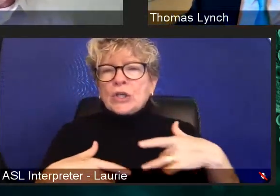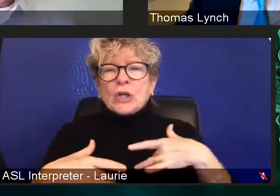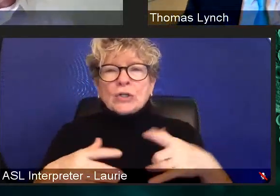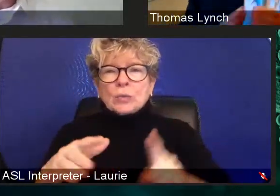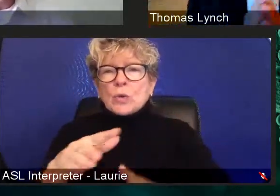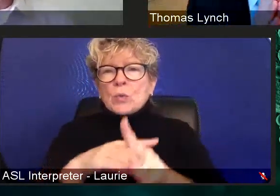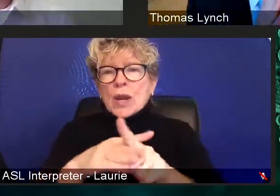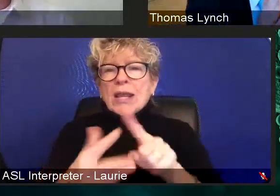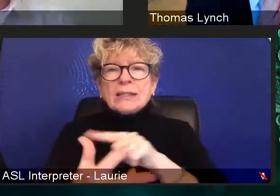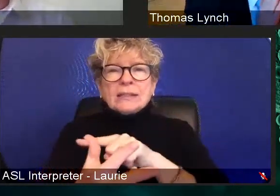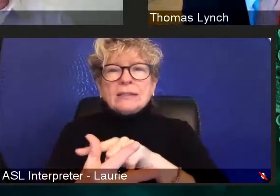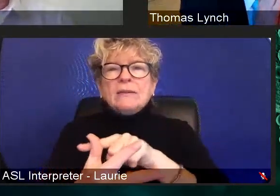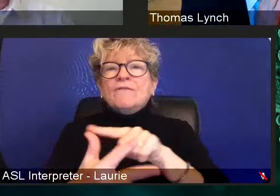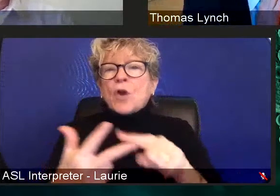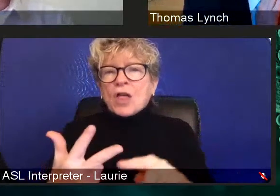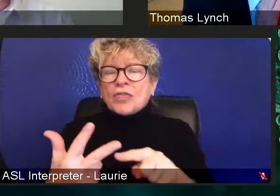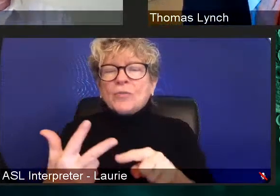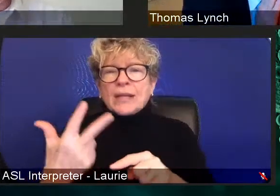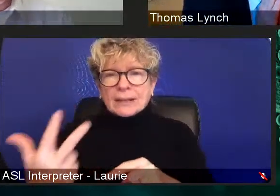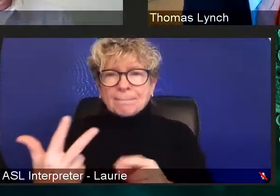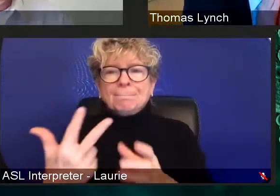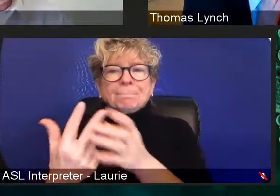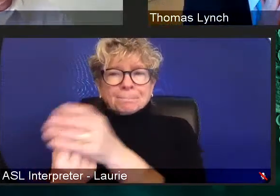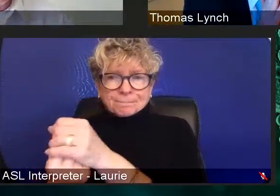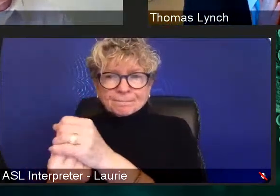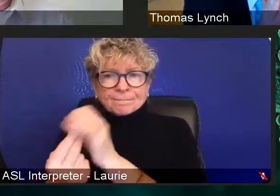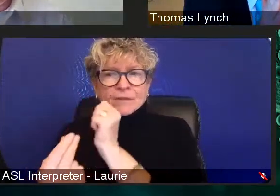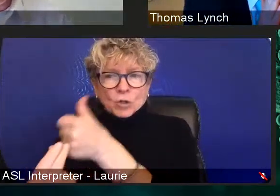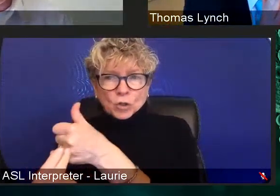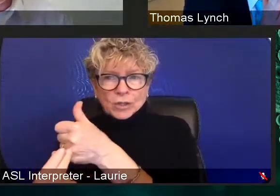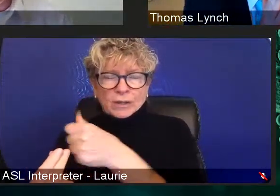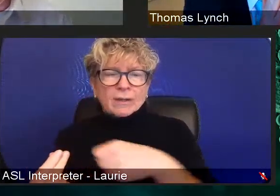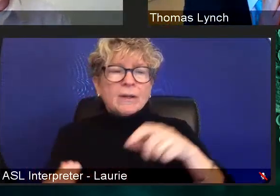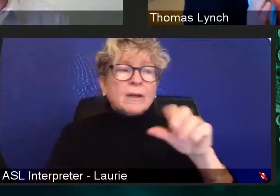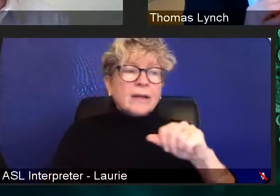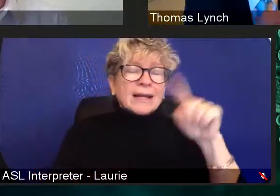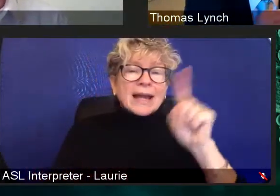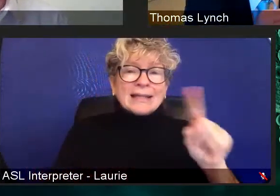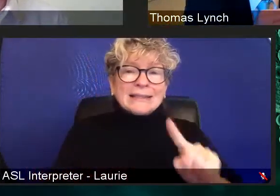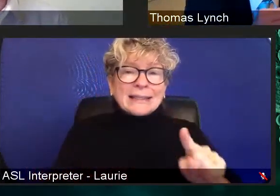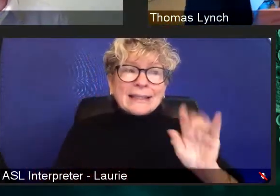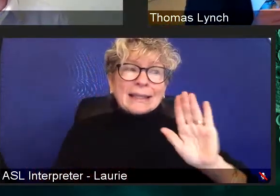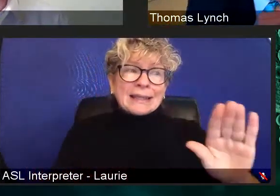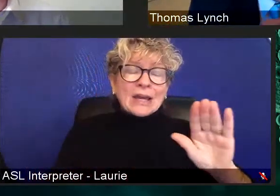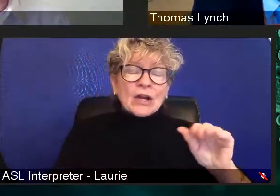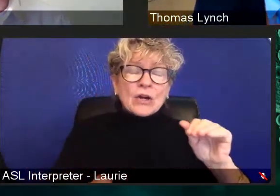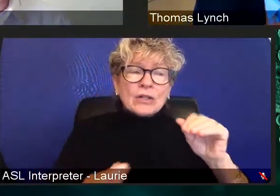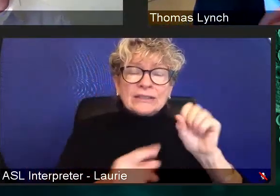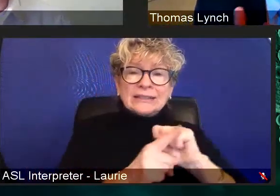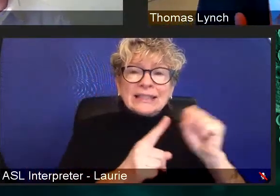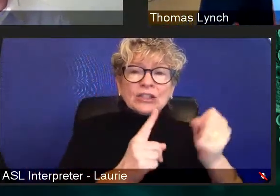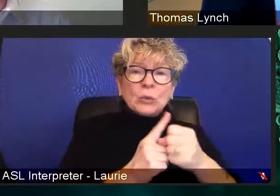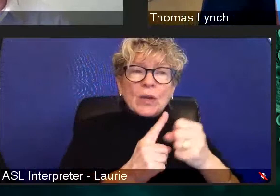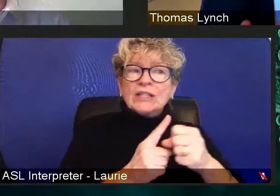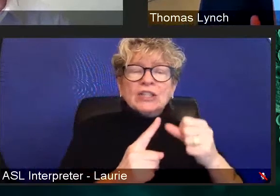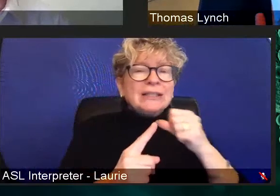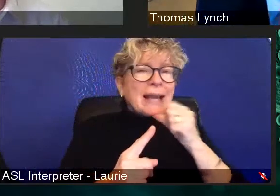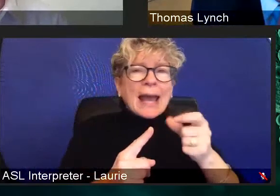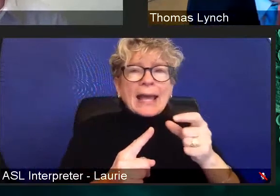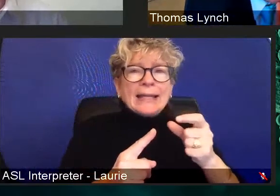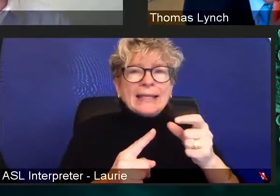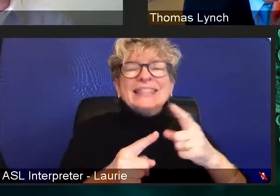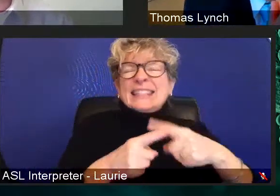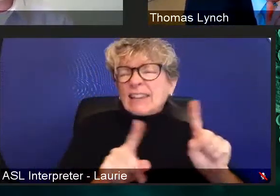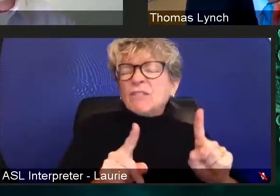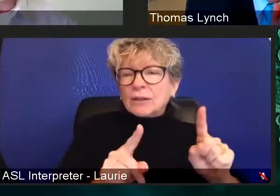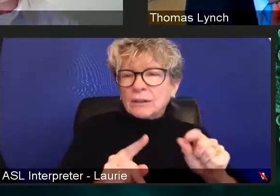concerns that are being raised with AstraZeneca. Nothing like that in these other platforms. Okay, so Jim, a couple of questions have come in I'd